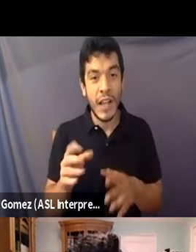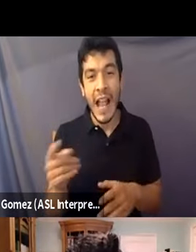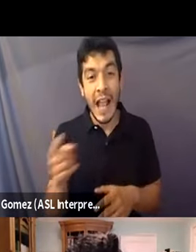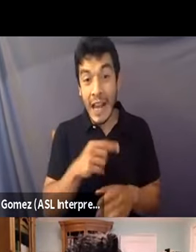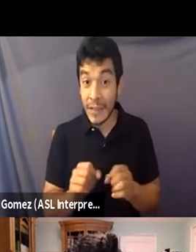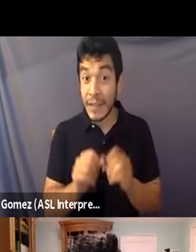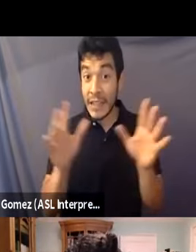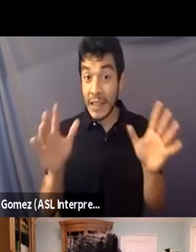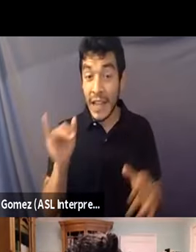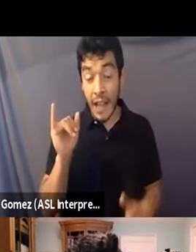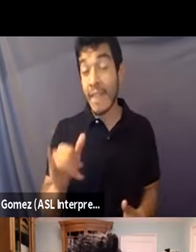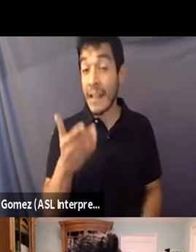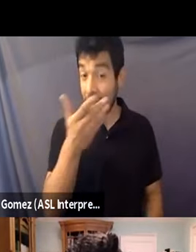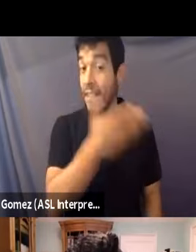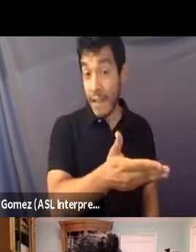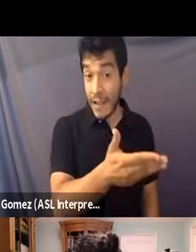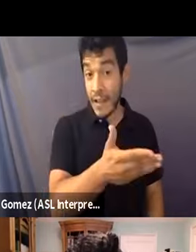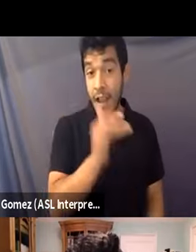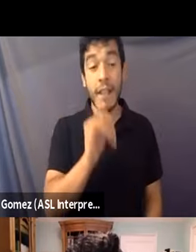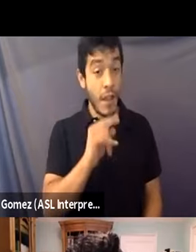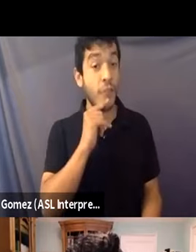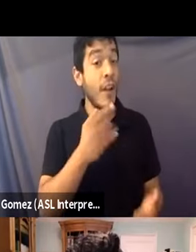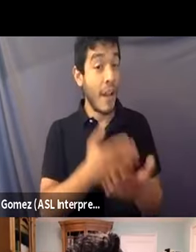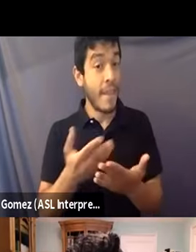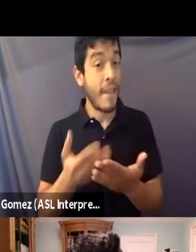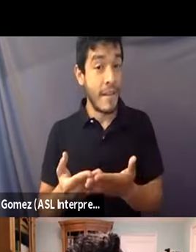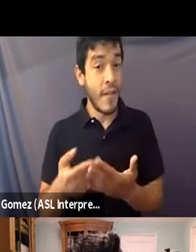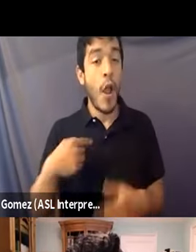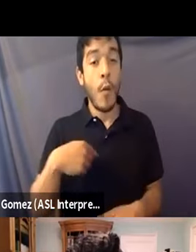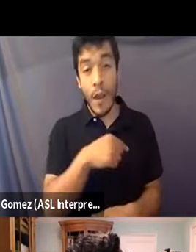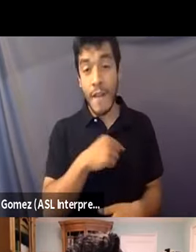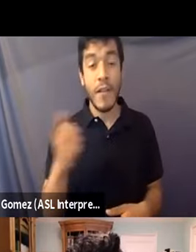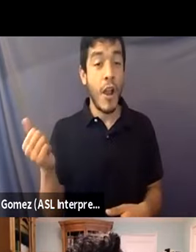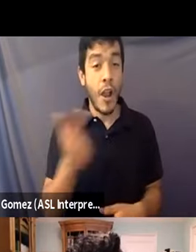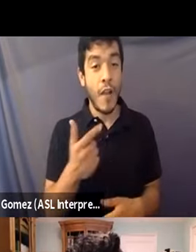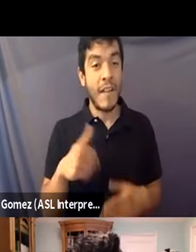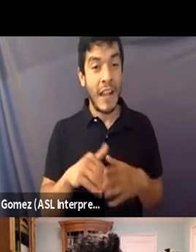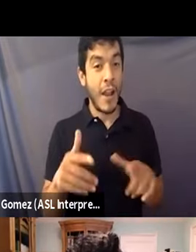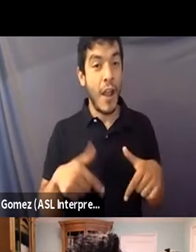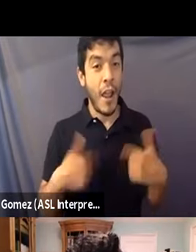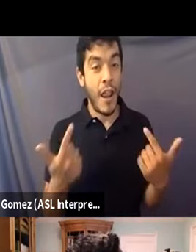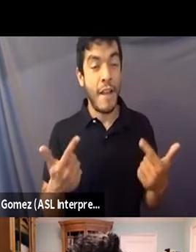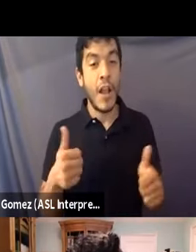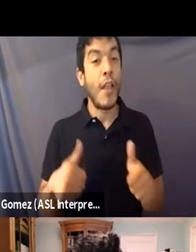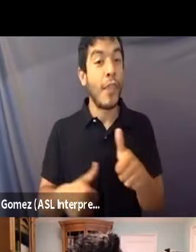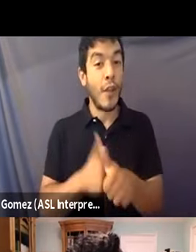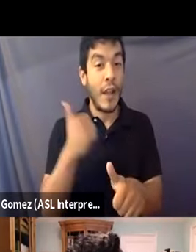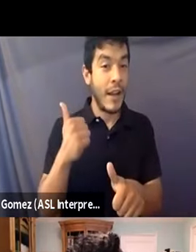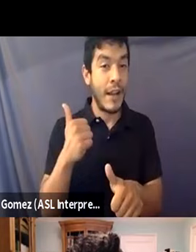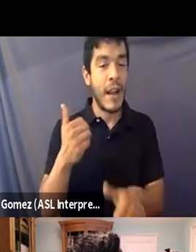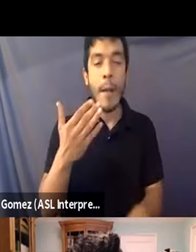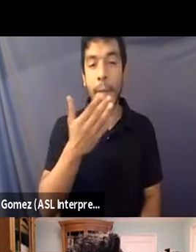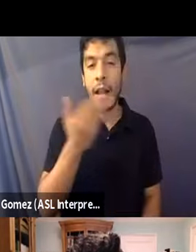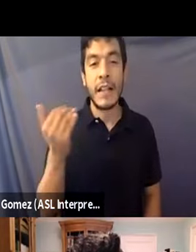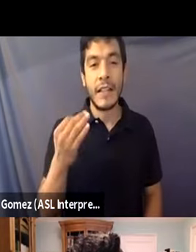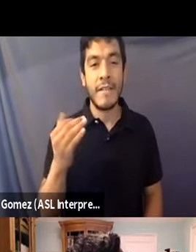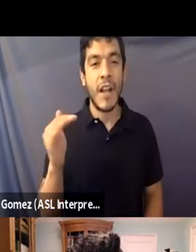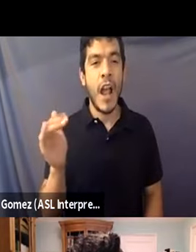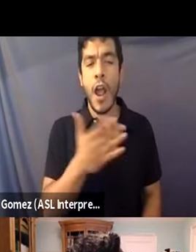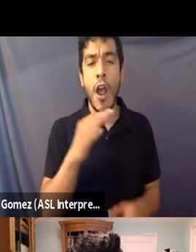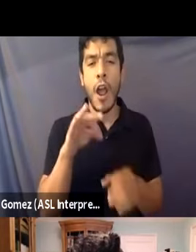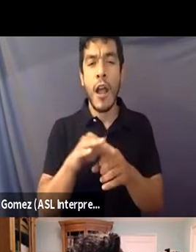exists. That is a thing. We have all had our lives threatened because of our election protection